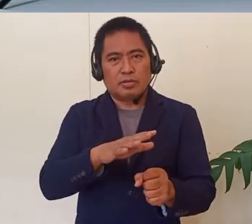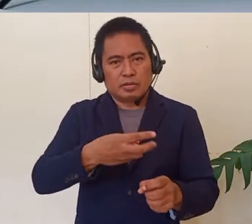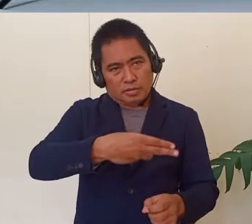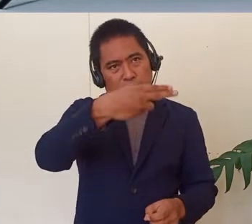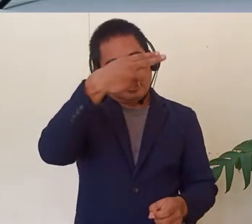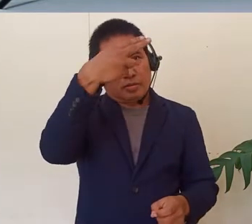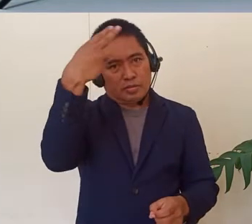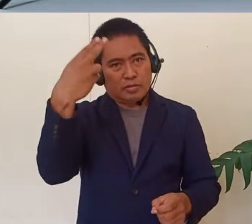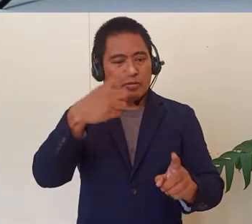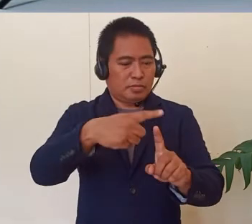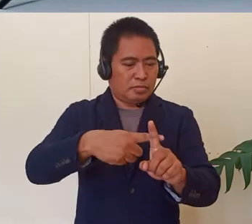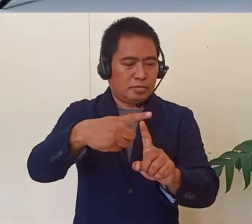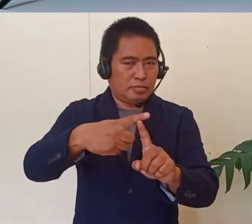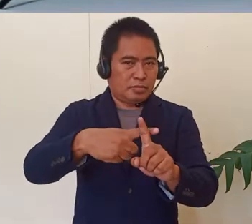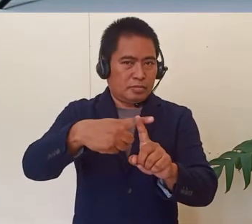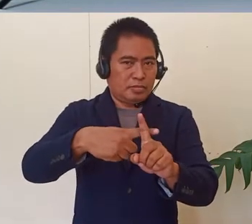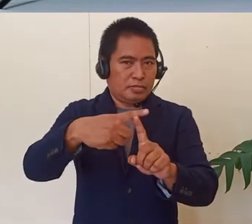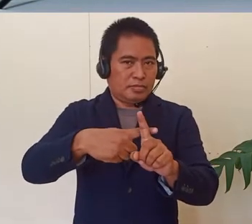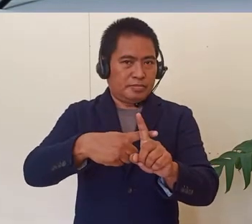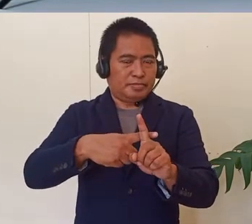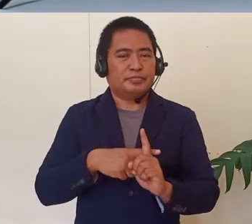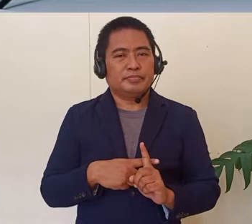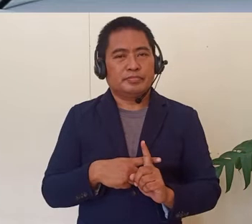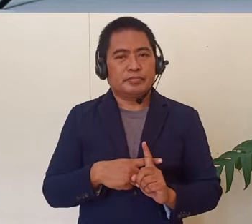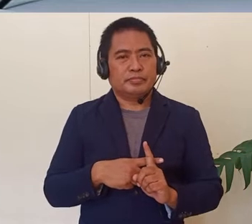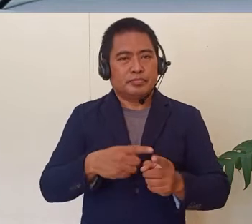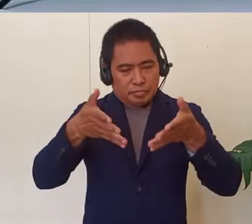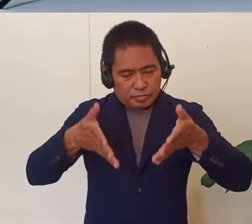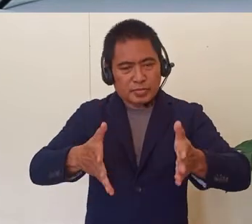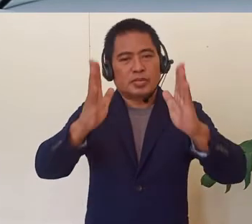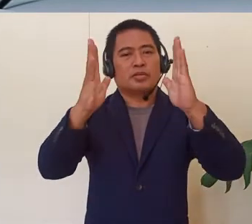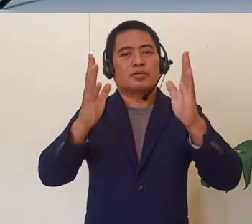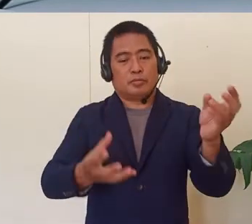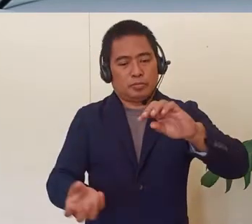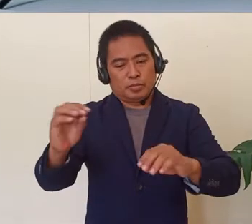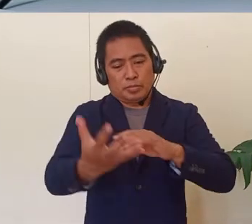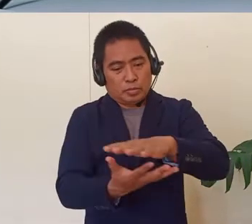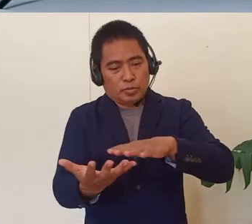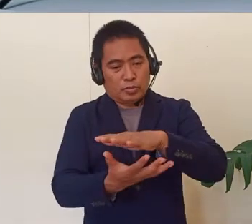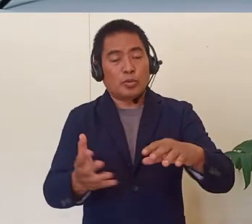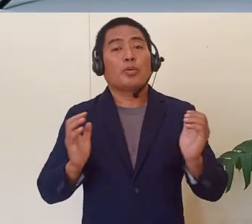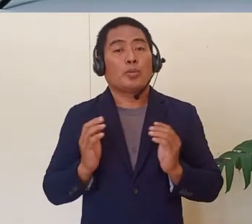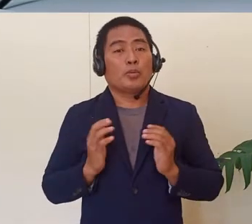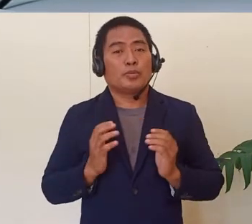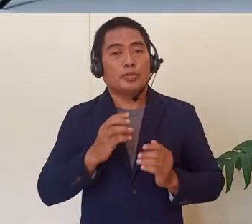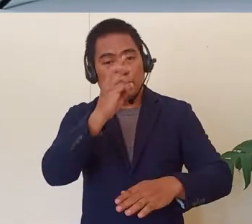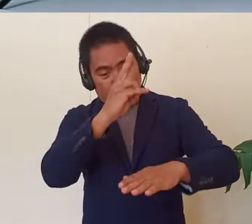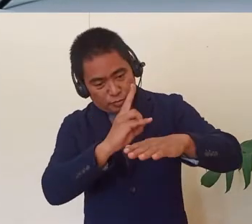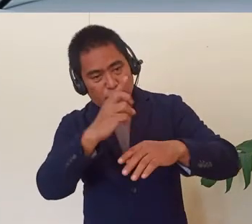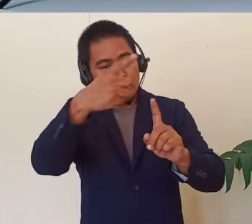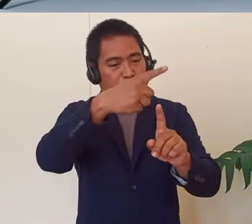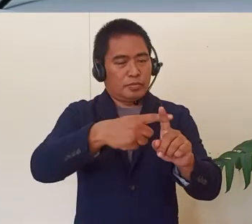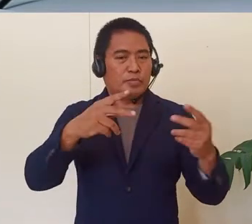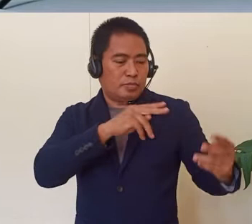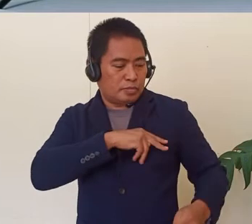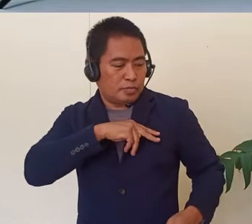Allowing the solution to cool down at normal temperature and no solute crystallizes,